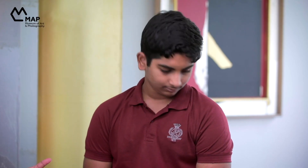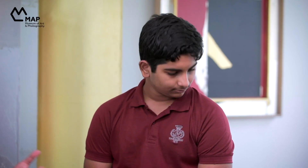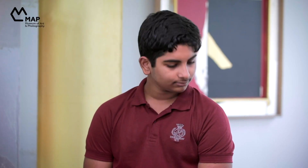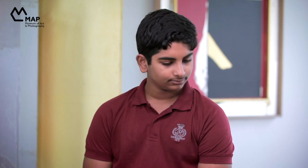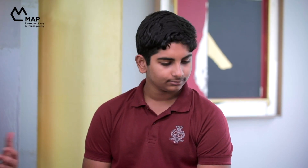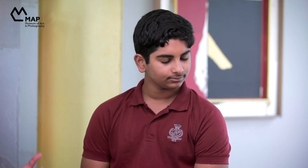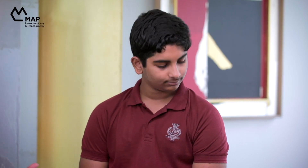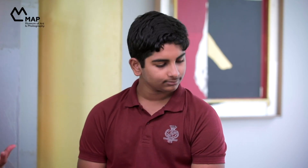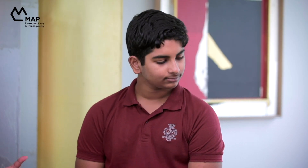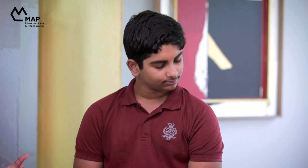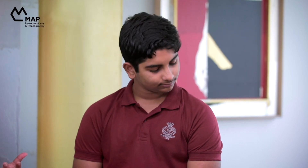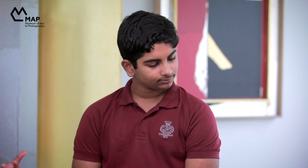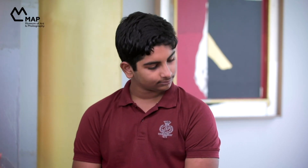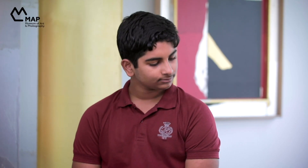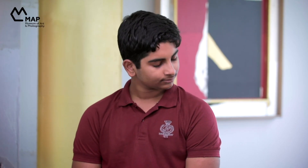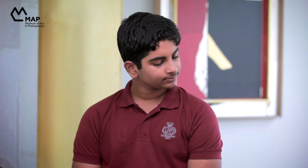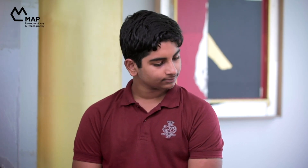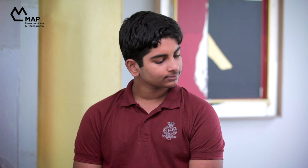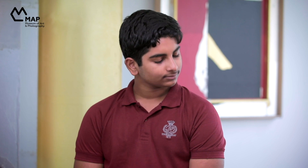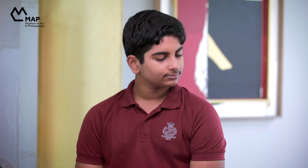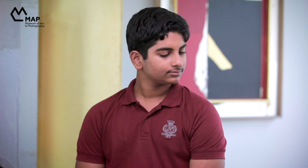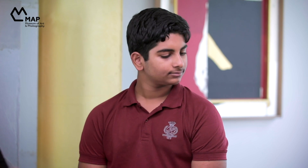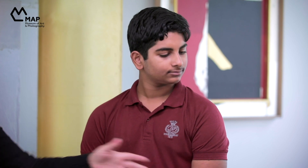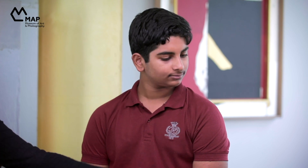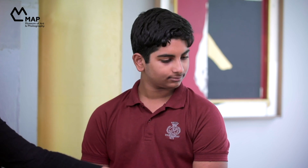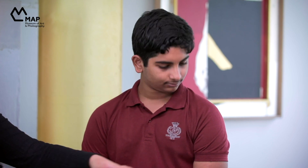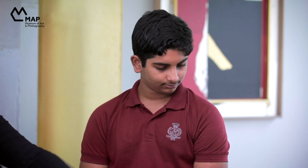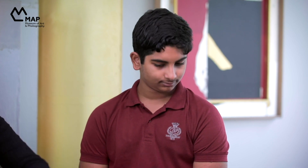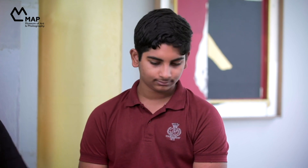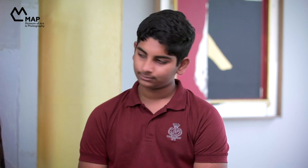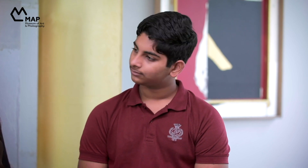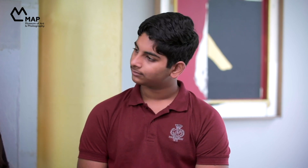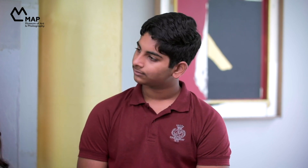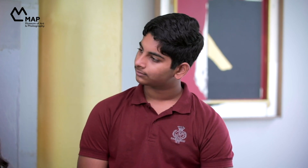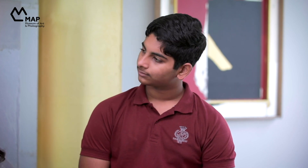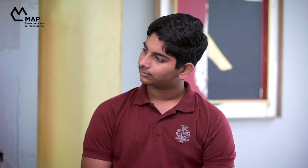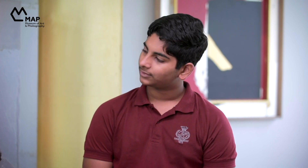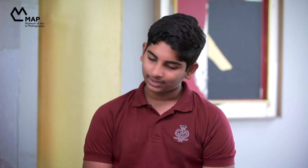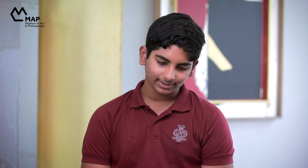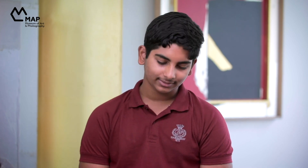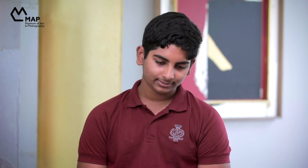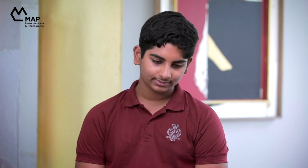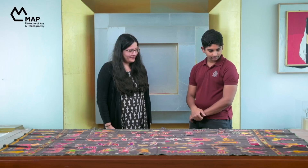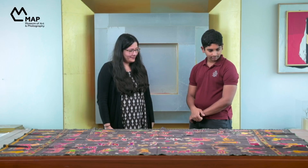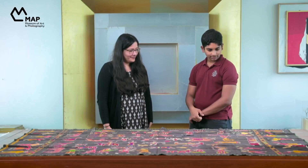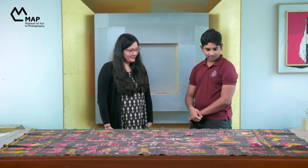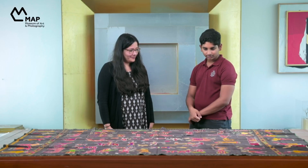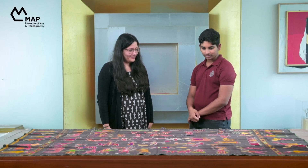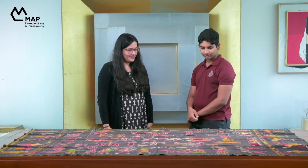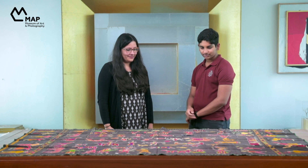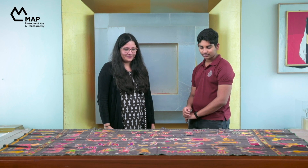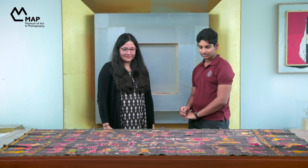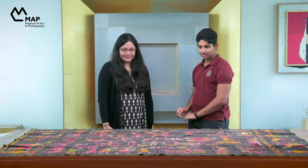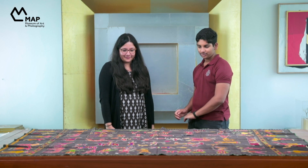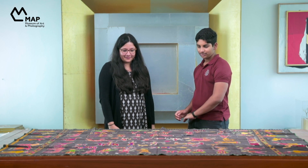of their lives, something that they were fascinated by, and so it also finds its way into this piece. Right. That's